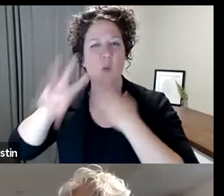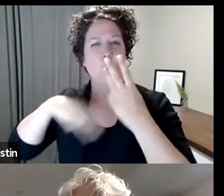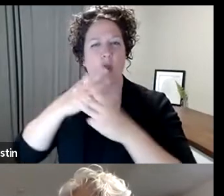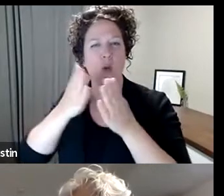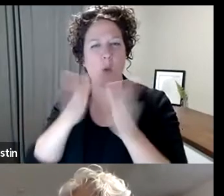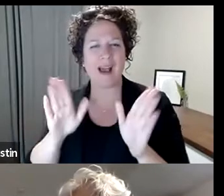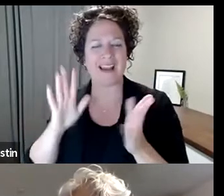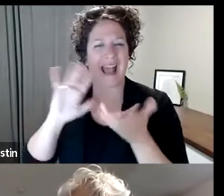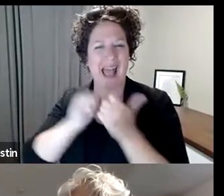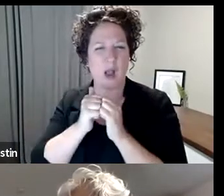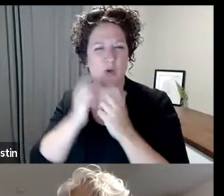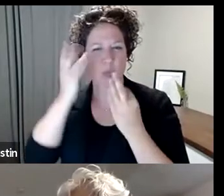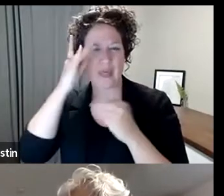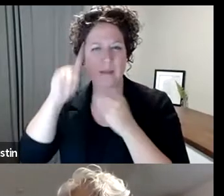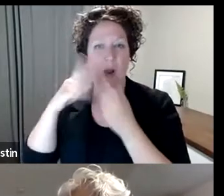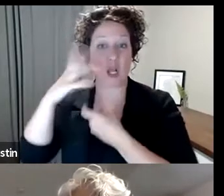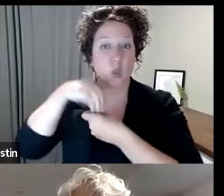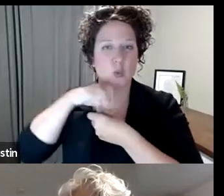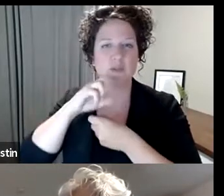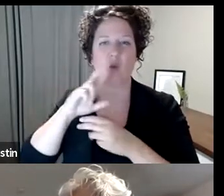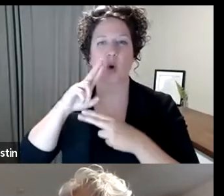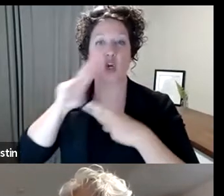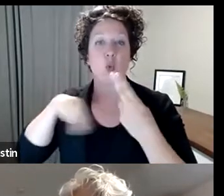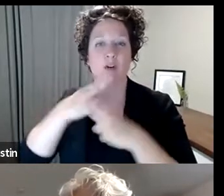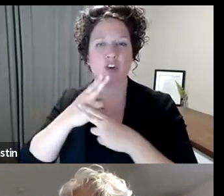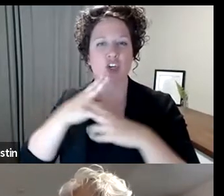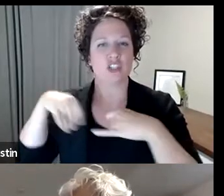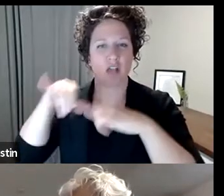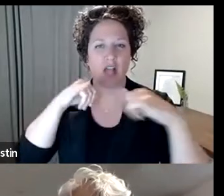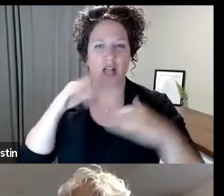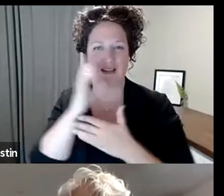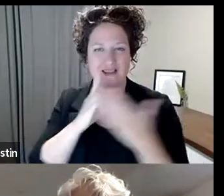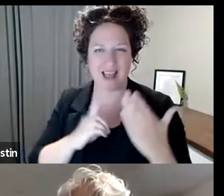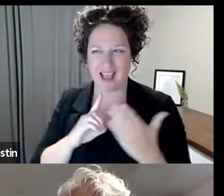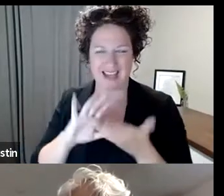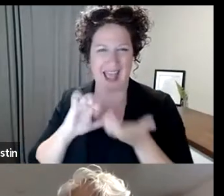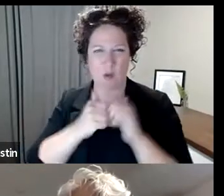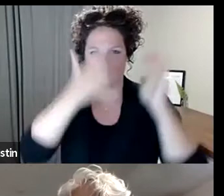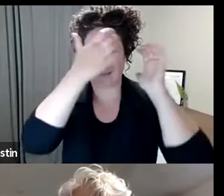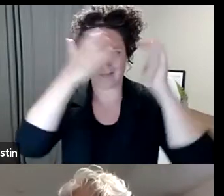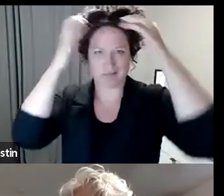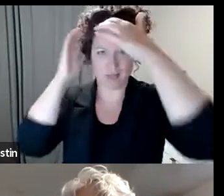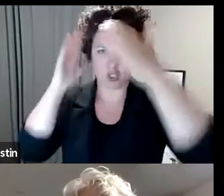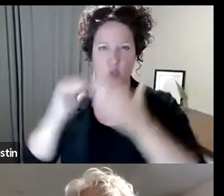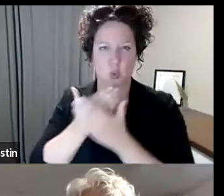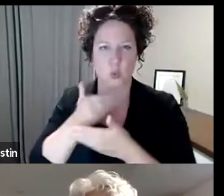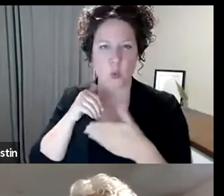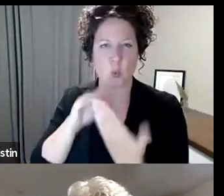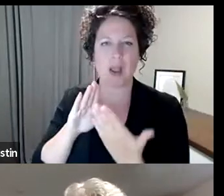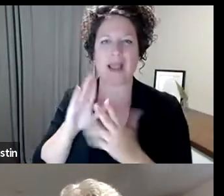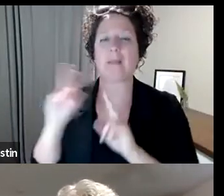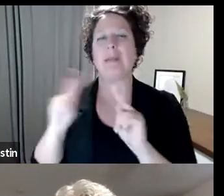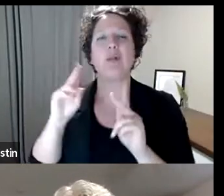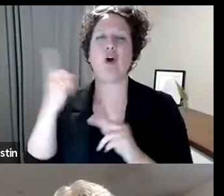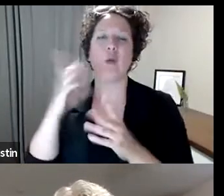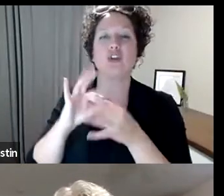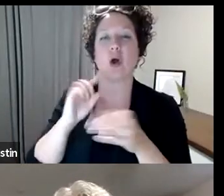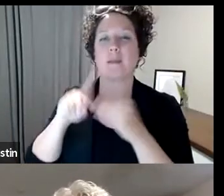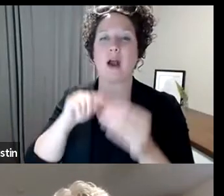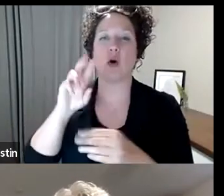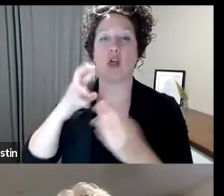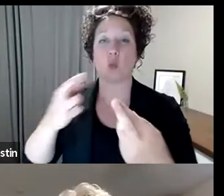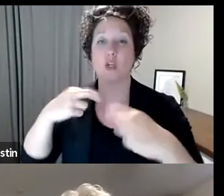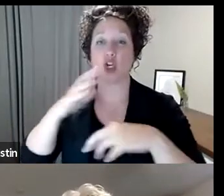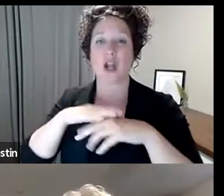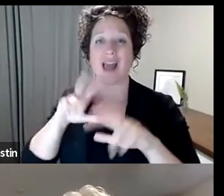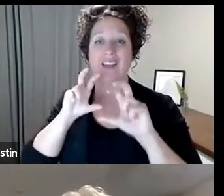about inclusive or universal design in a new way? People are always talking about return on investment, but it's more than